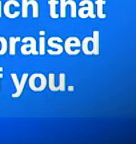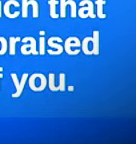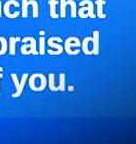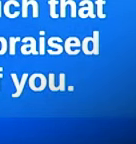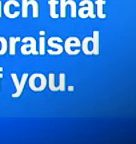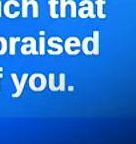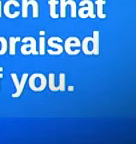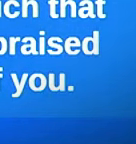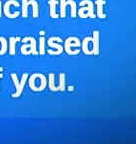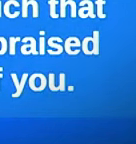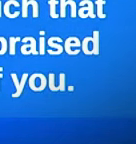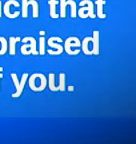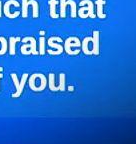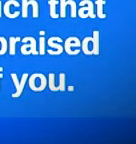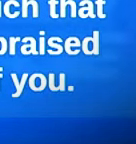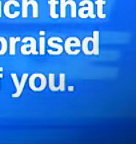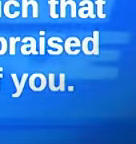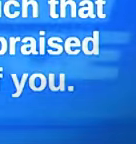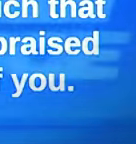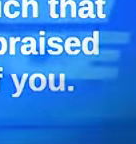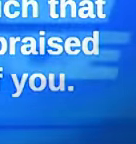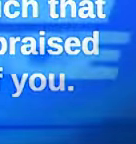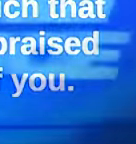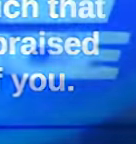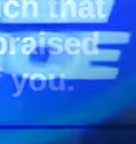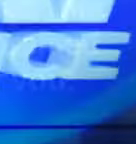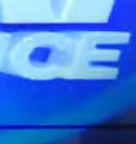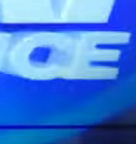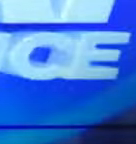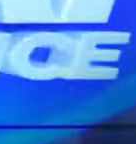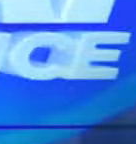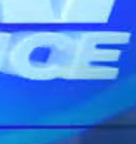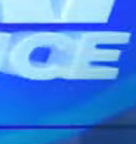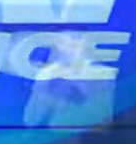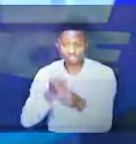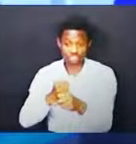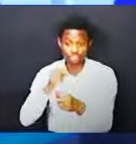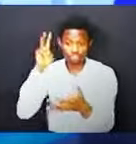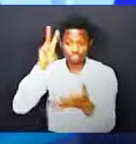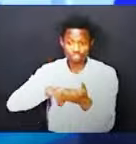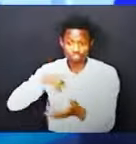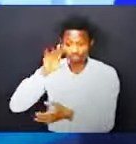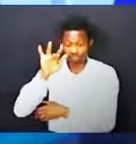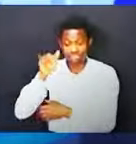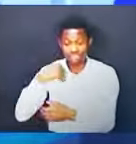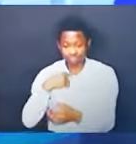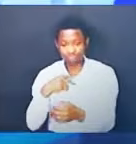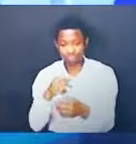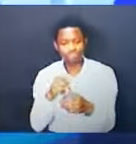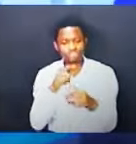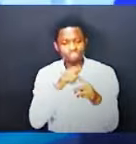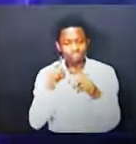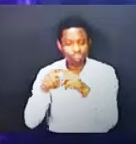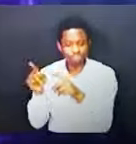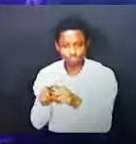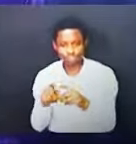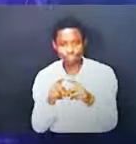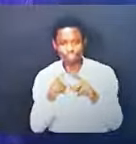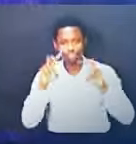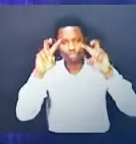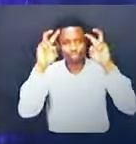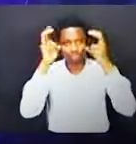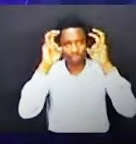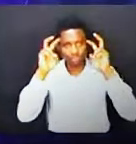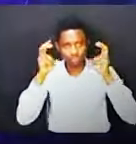There are some 6 topics that we are going to treat in the coming year.